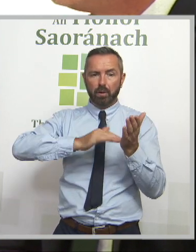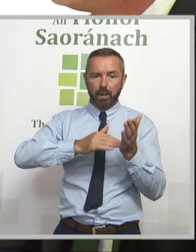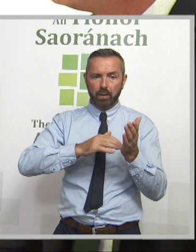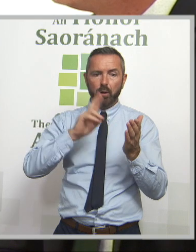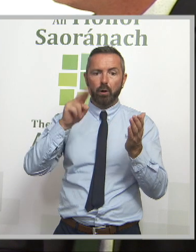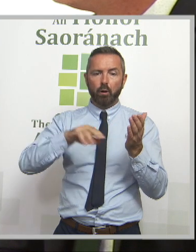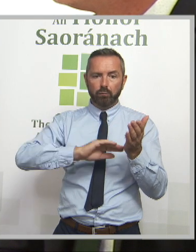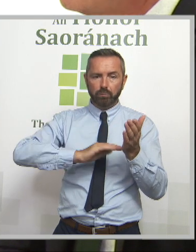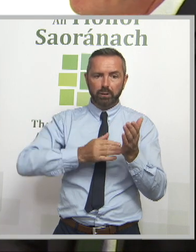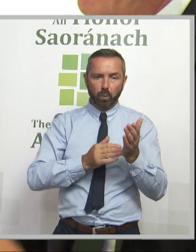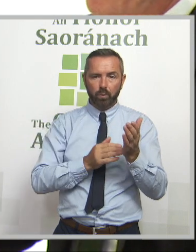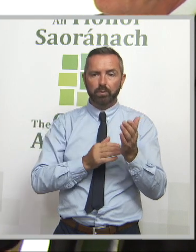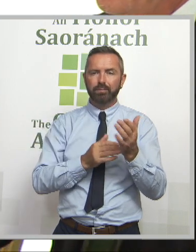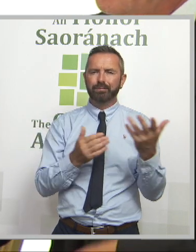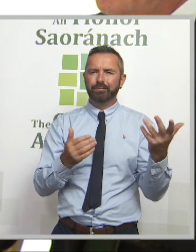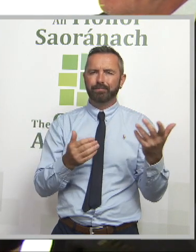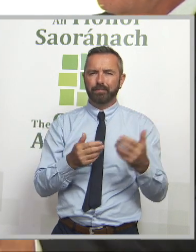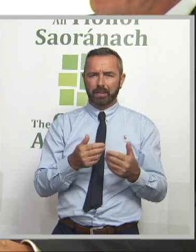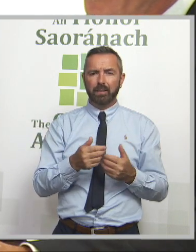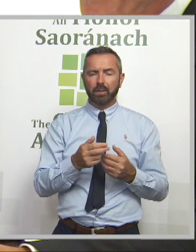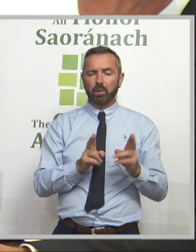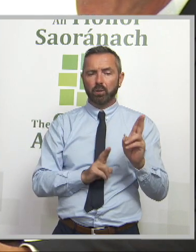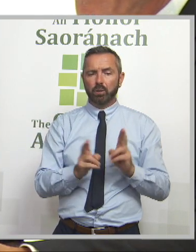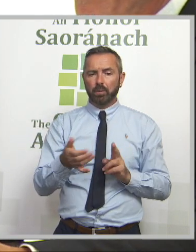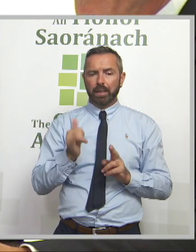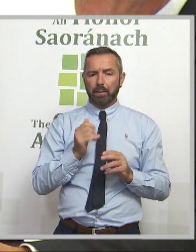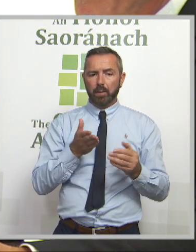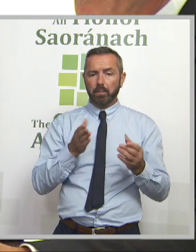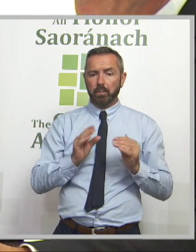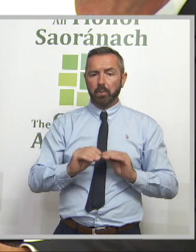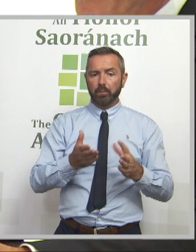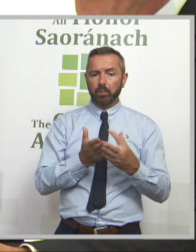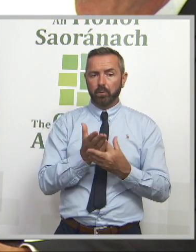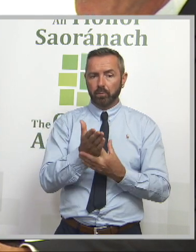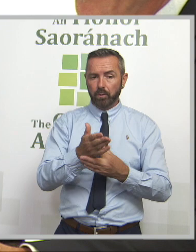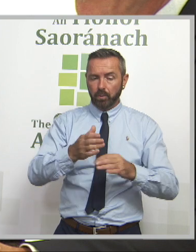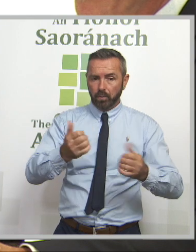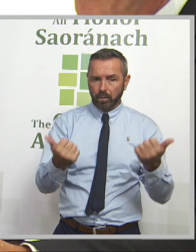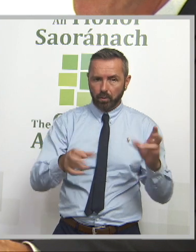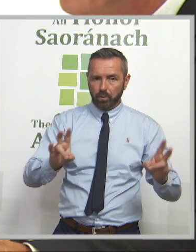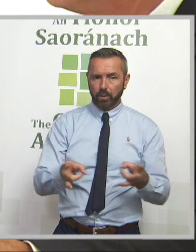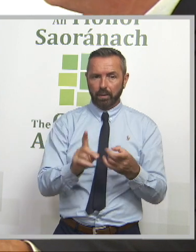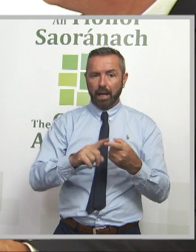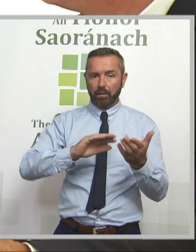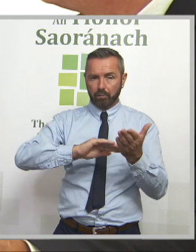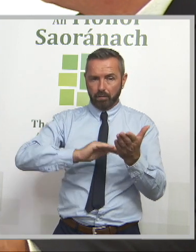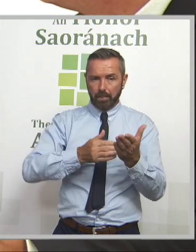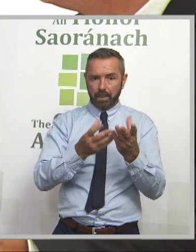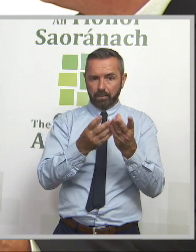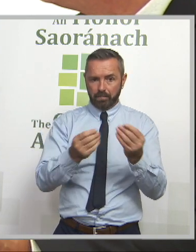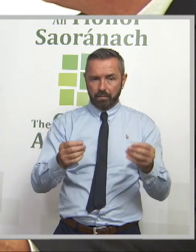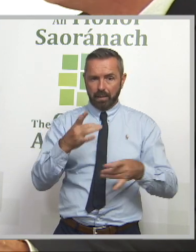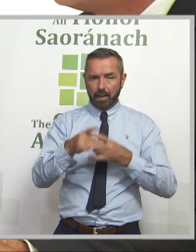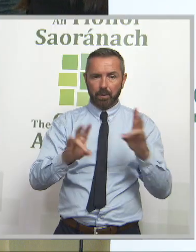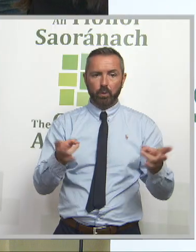unrestored, that it can go quicker to an environmental court and the biodiversity remedy can happen much sooner. It makes more sense